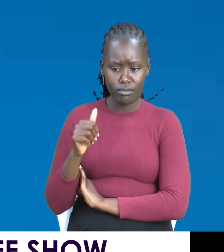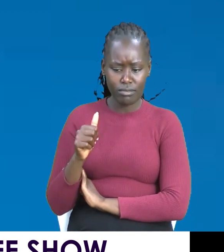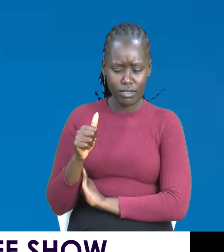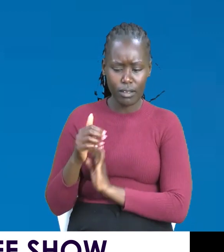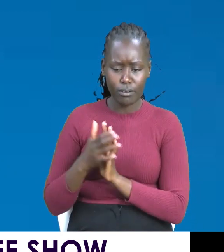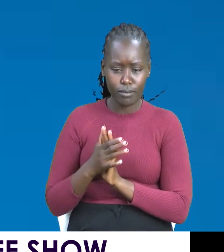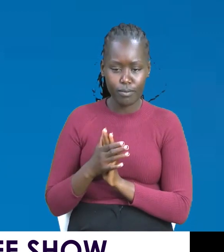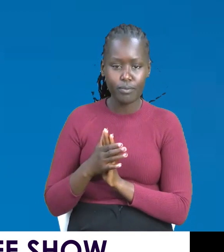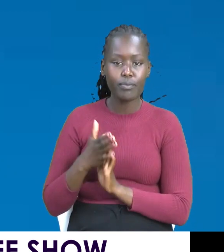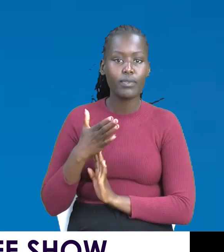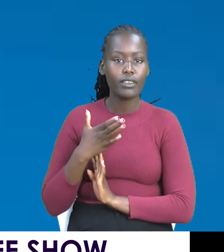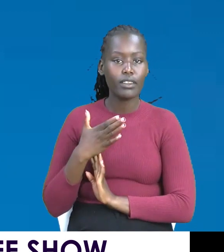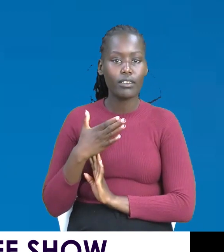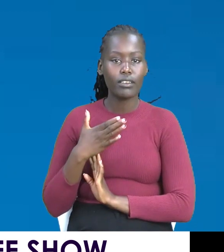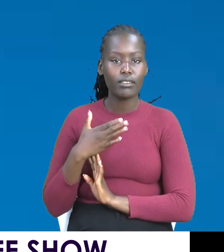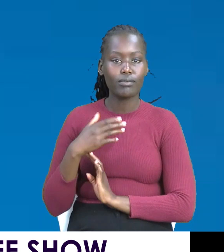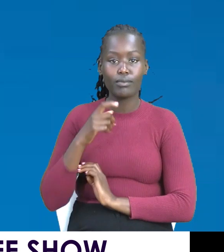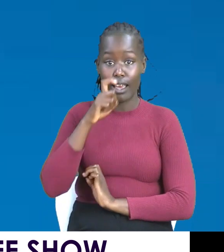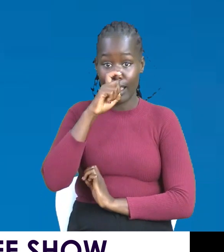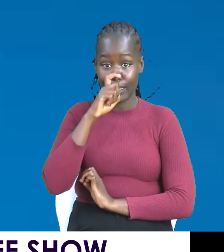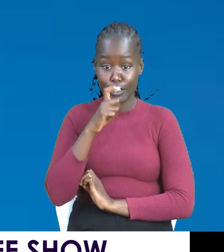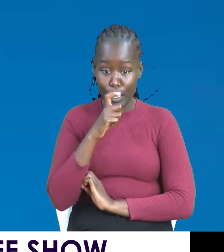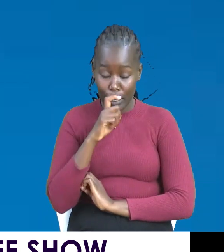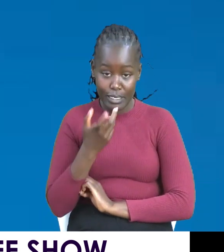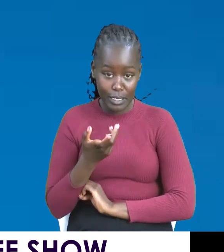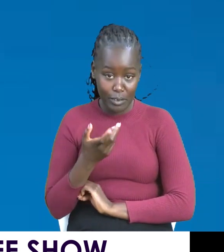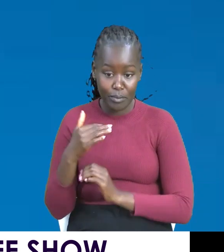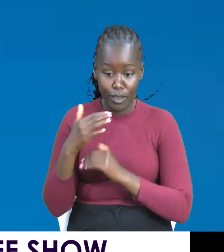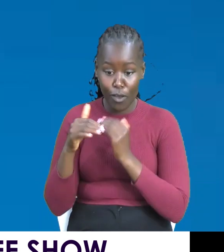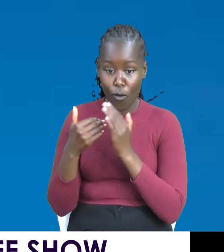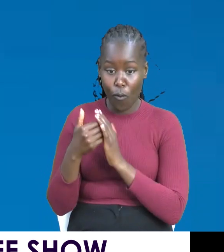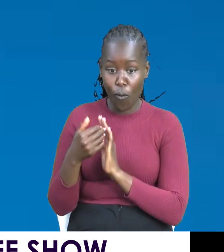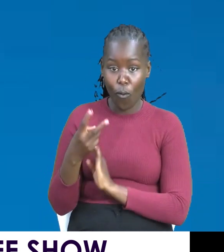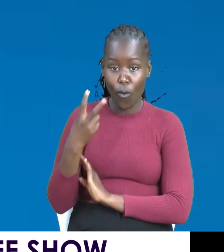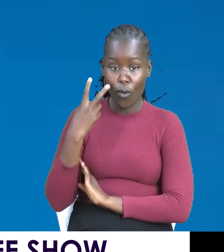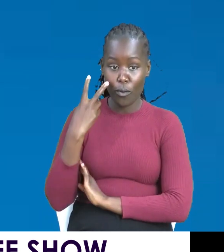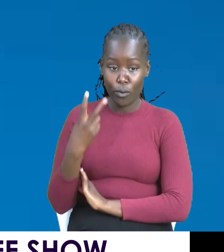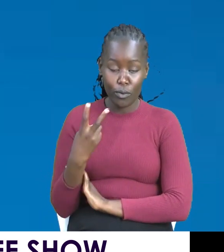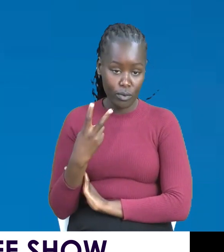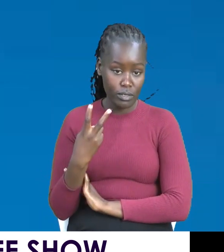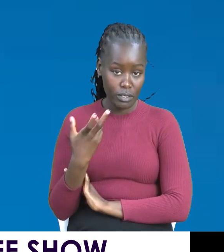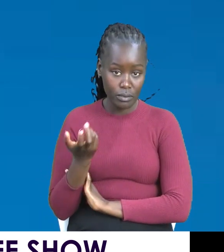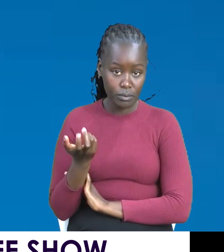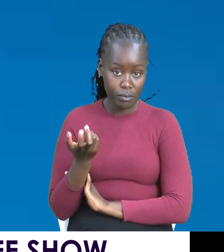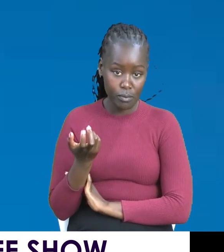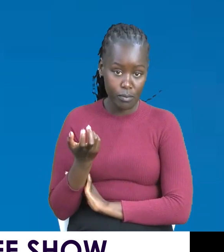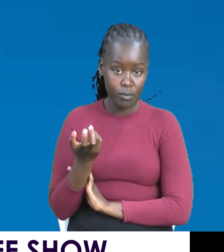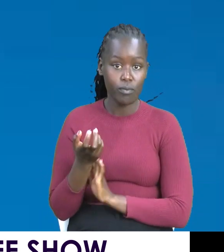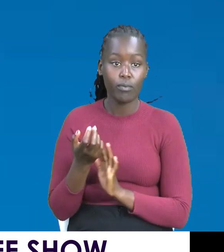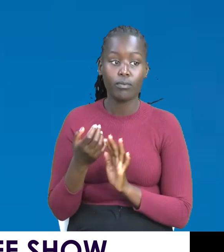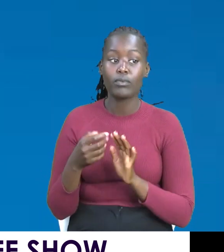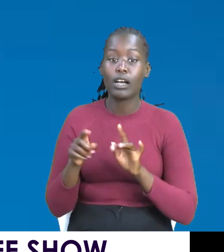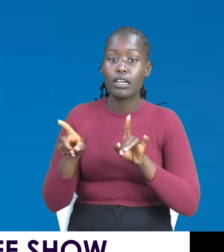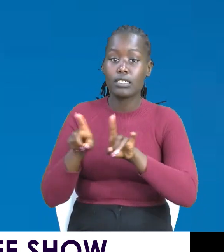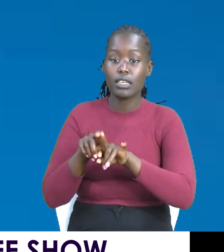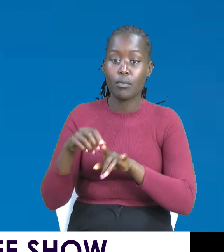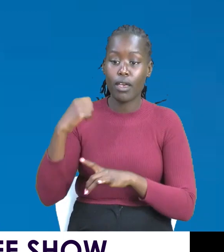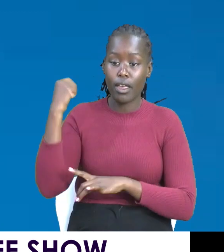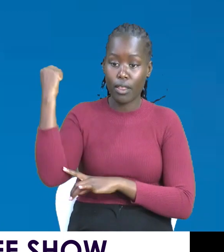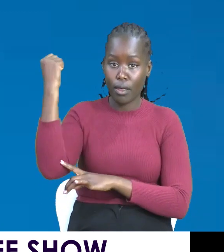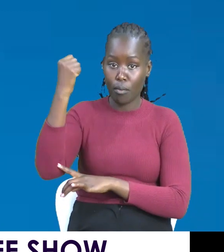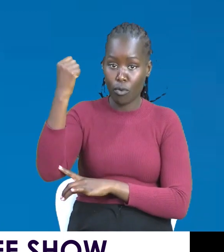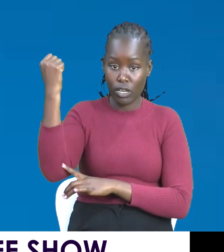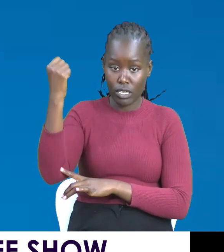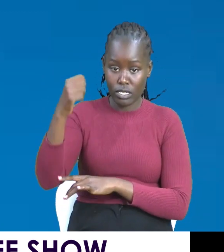you see is jealousy. All you see is strife. Even in the politics,